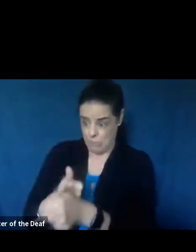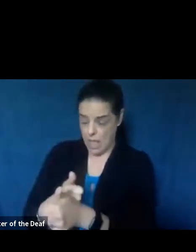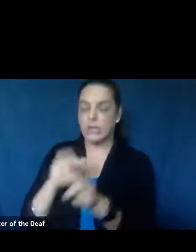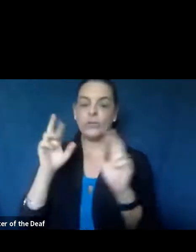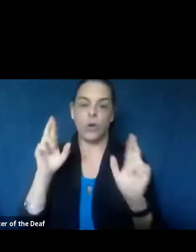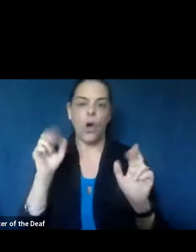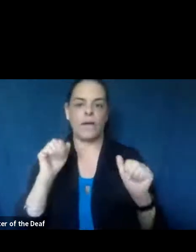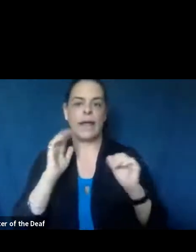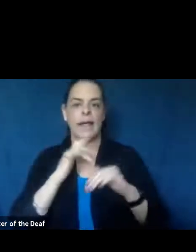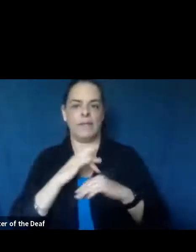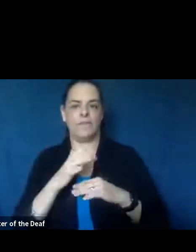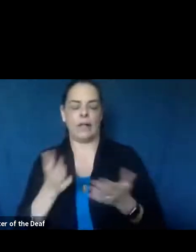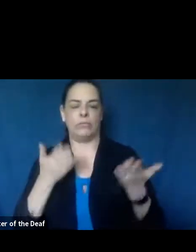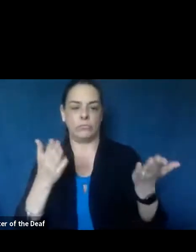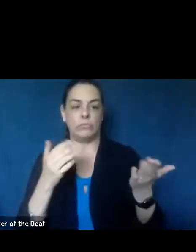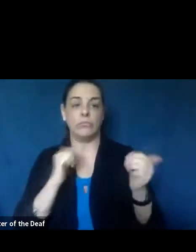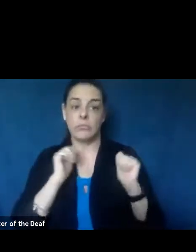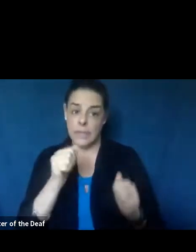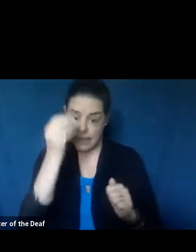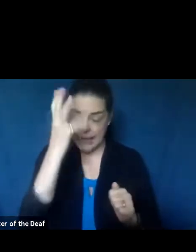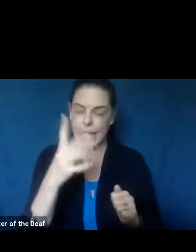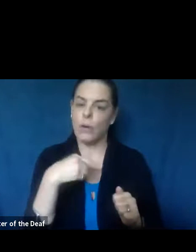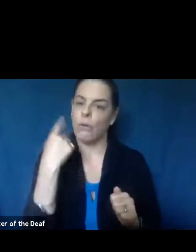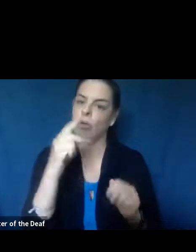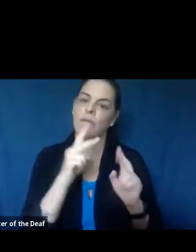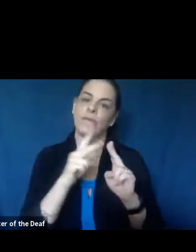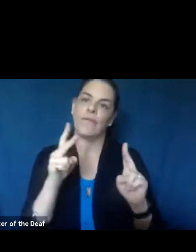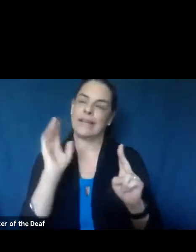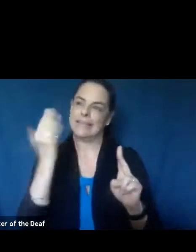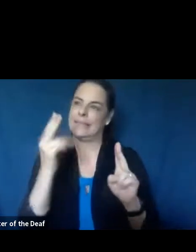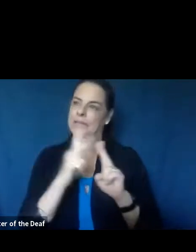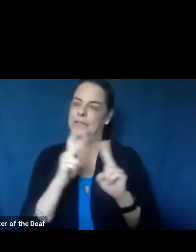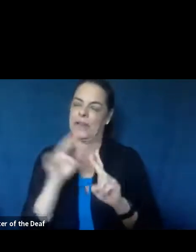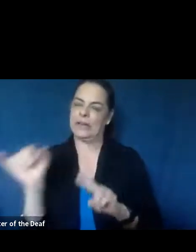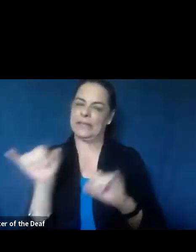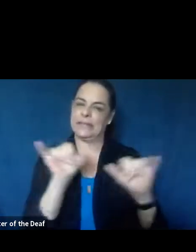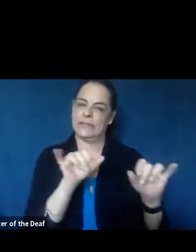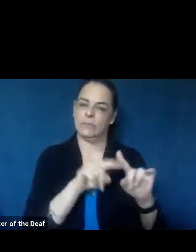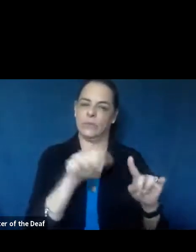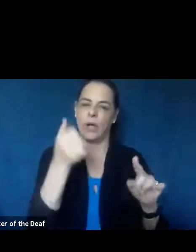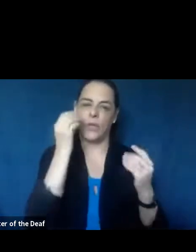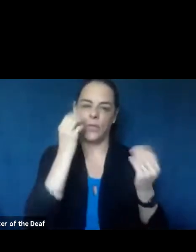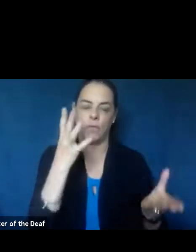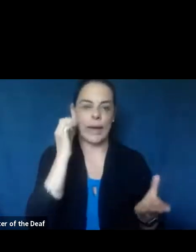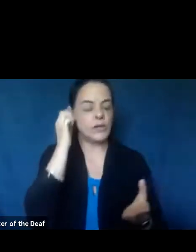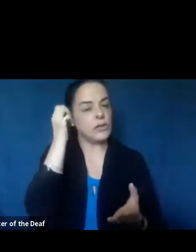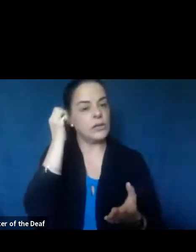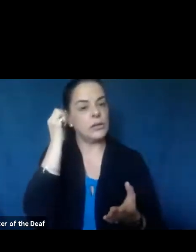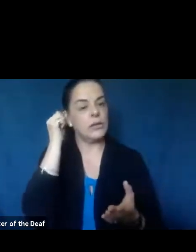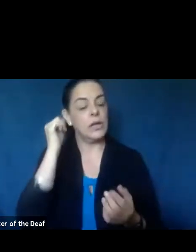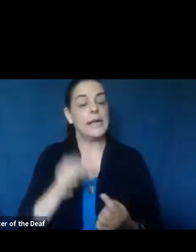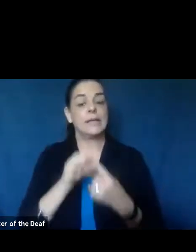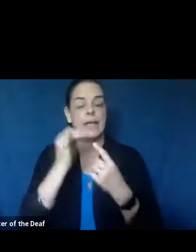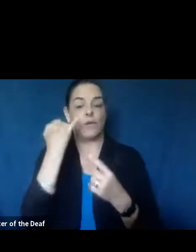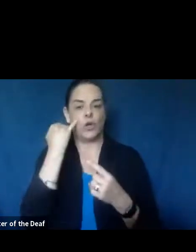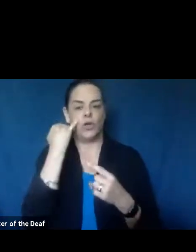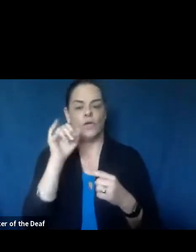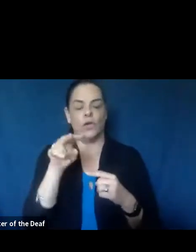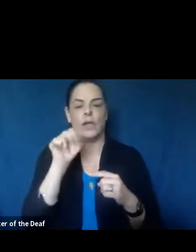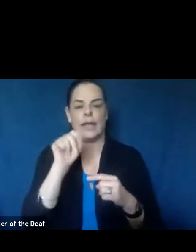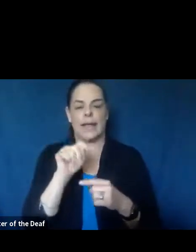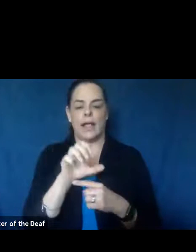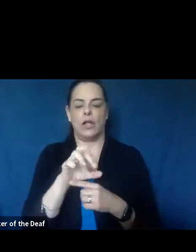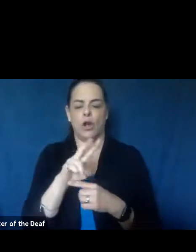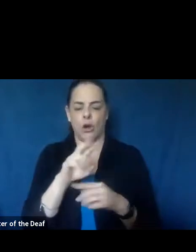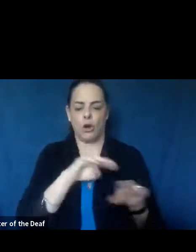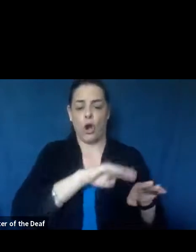I can tell you that it looks very similar to the other data, especially if you look at the epi curve. It looks pretty similar